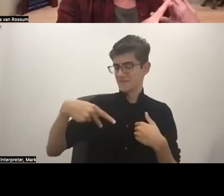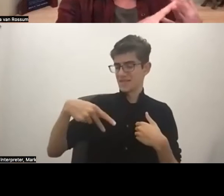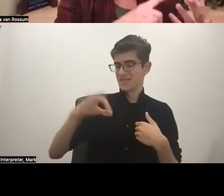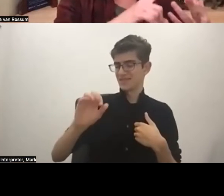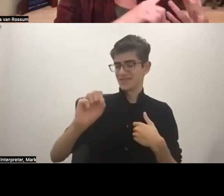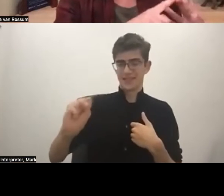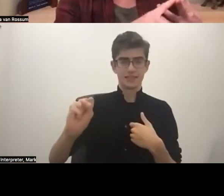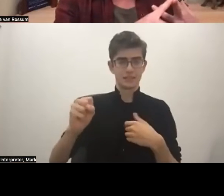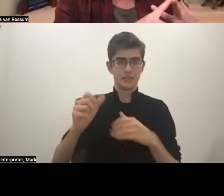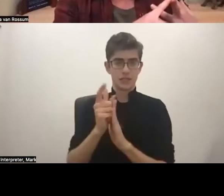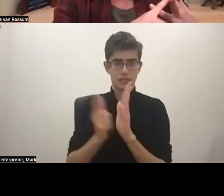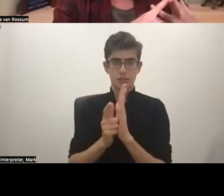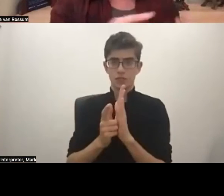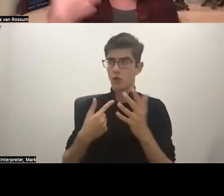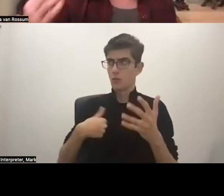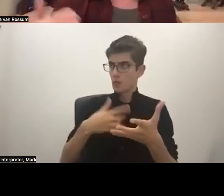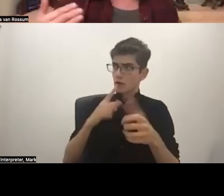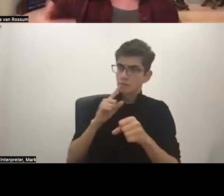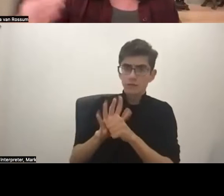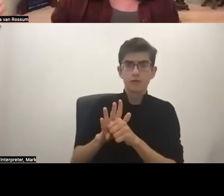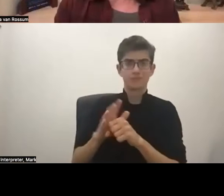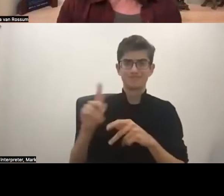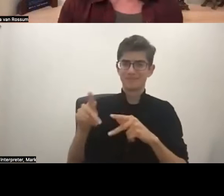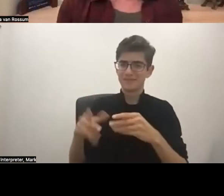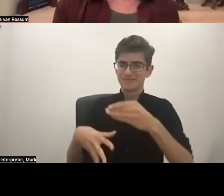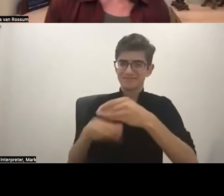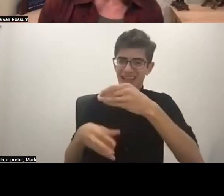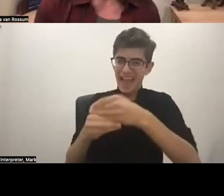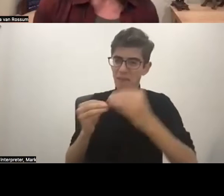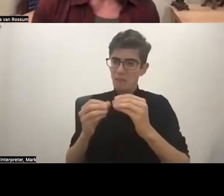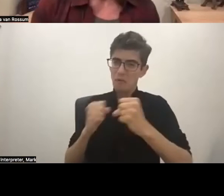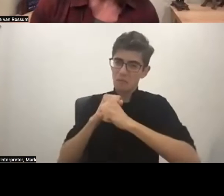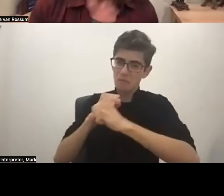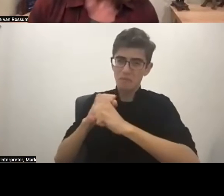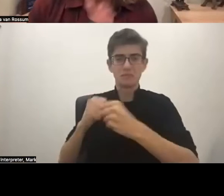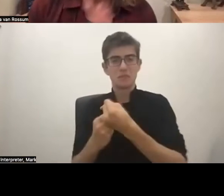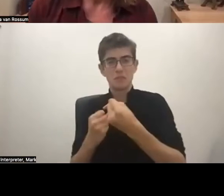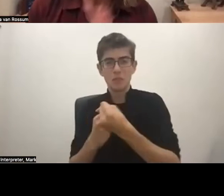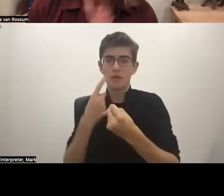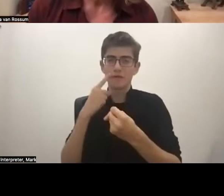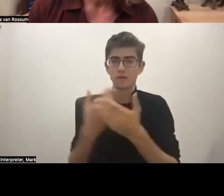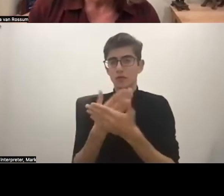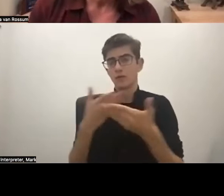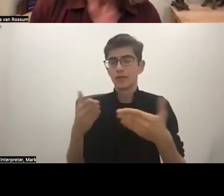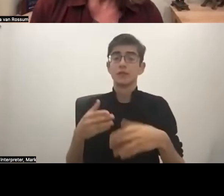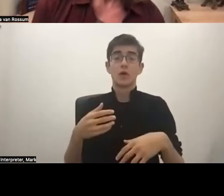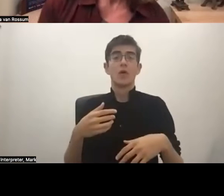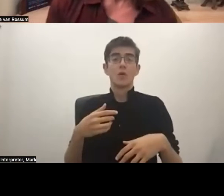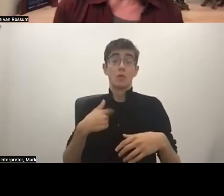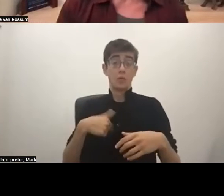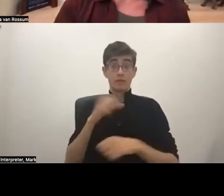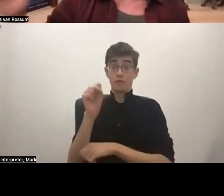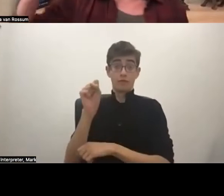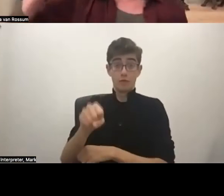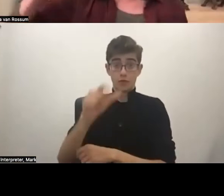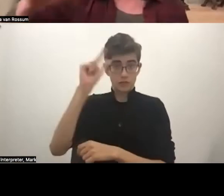then litigation and more advocacy, we actually forced the Pennsylvania government to put in place drinking water standards for